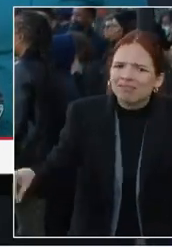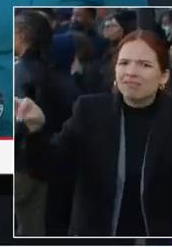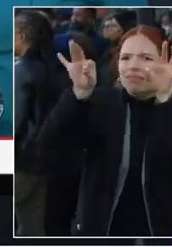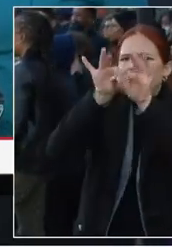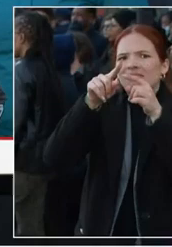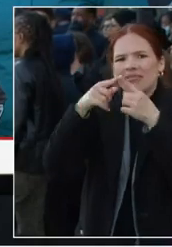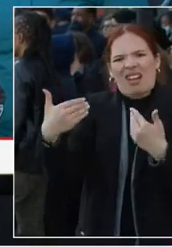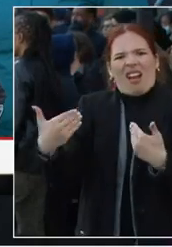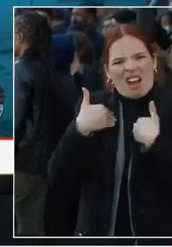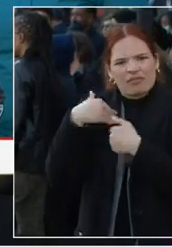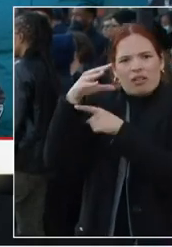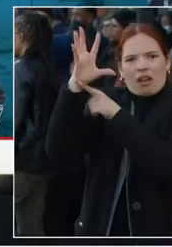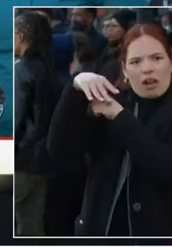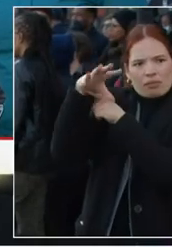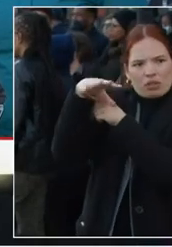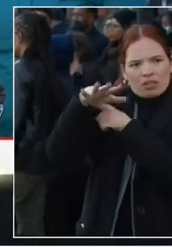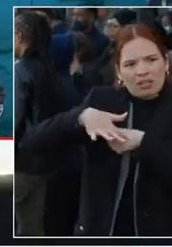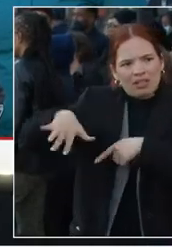solving crime.